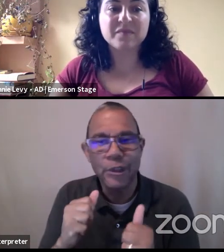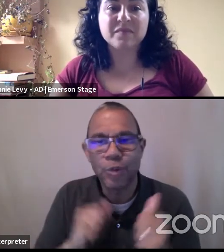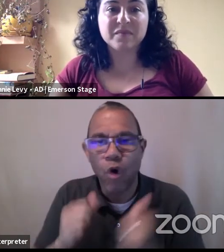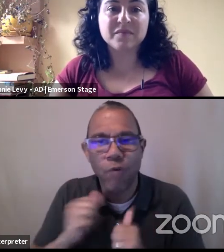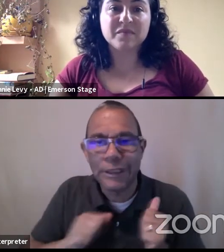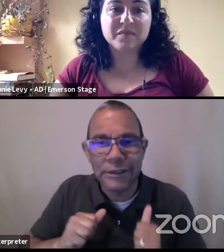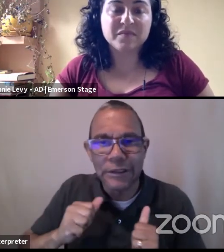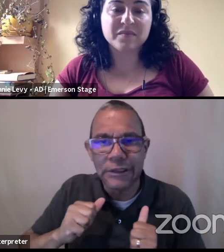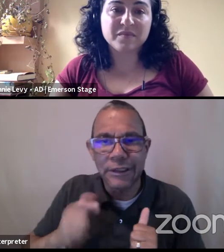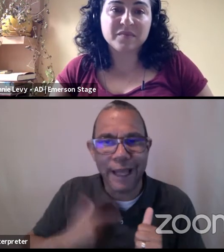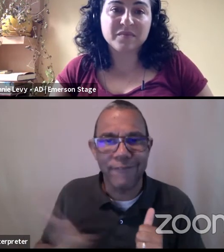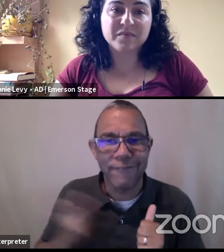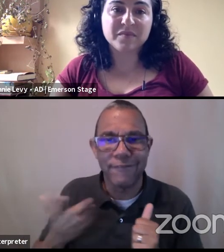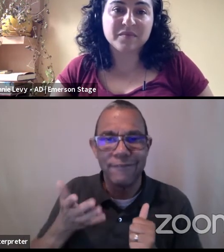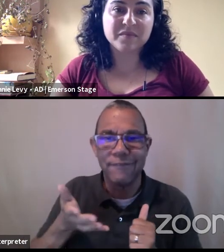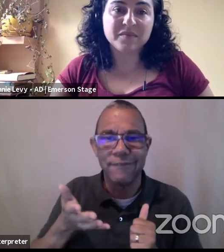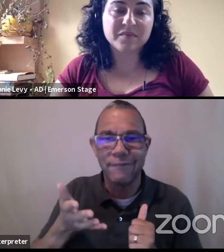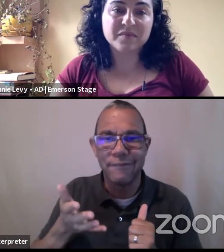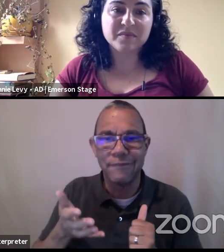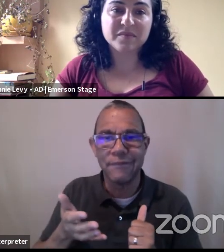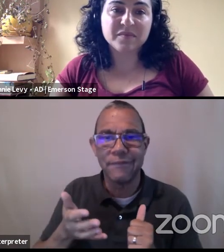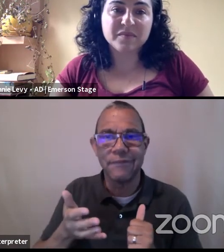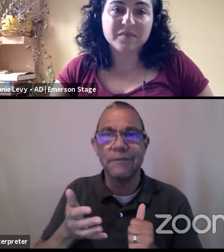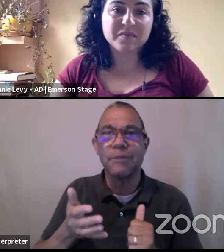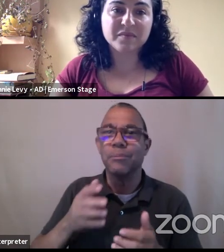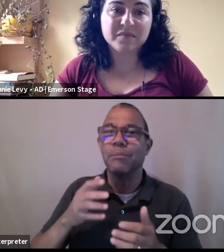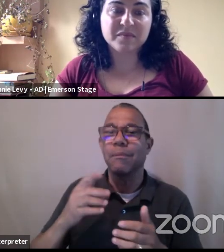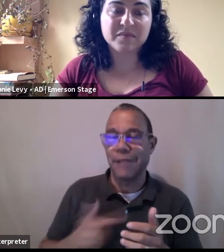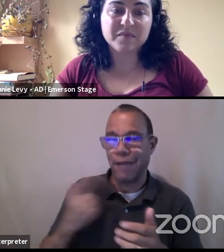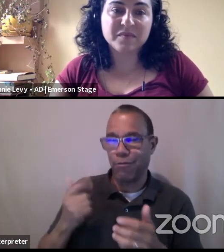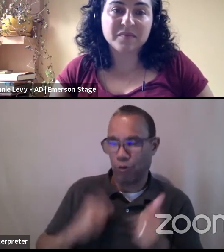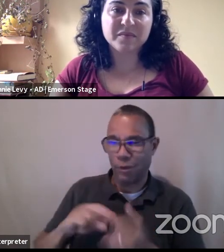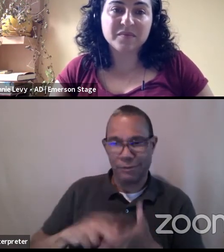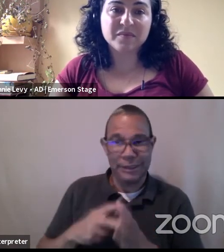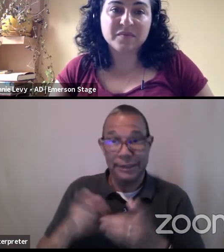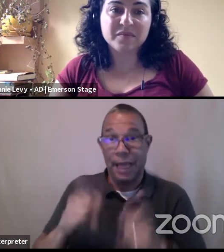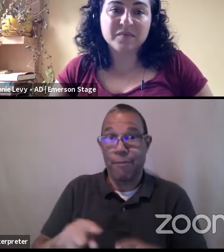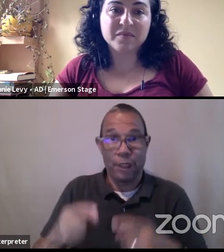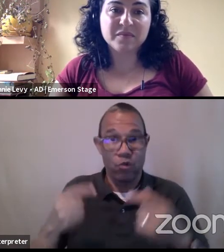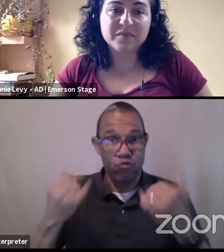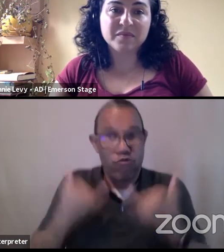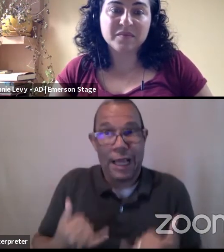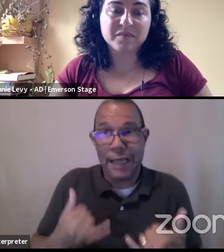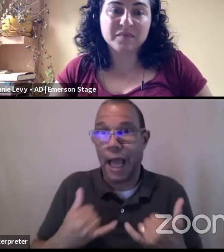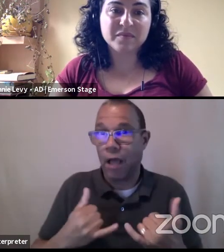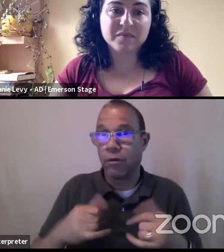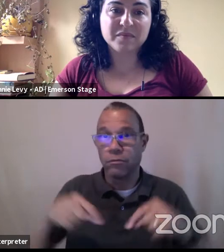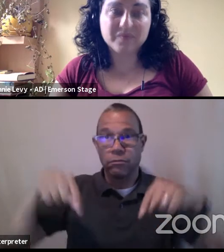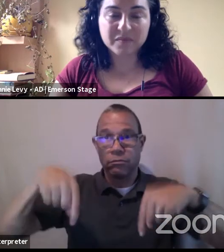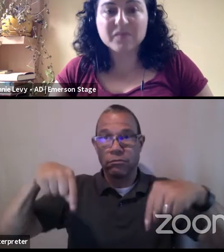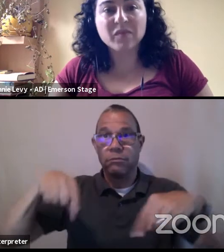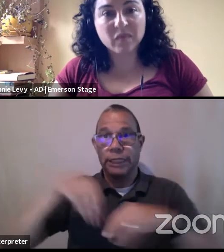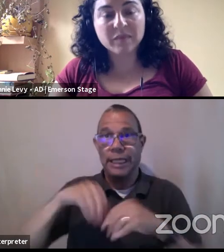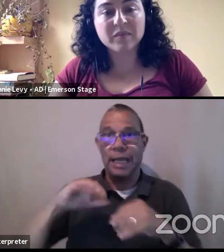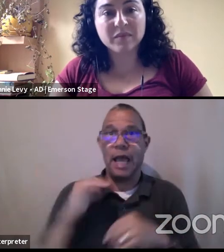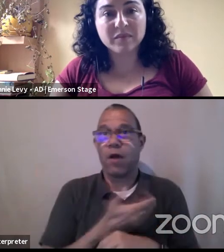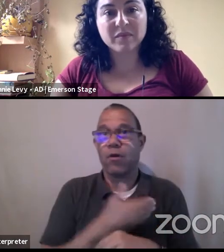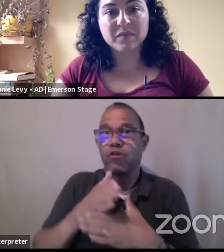that it's happening now. It's happening in this shared virtual space.